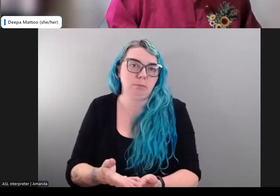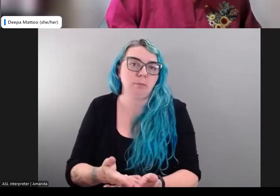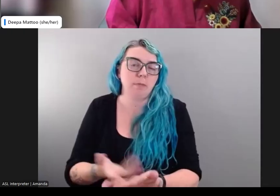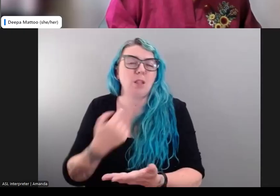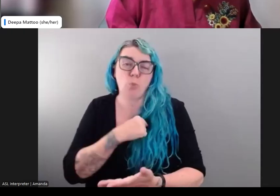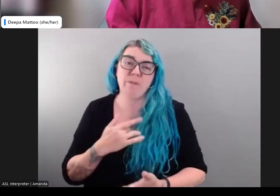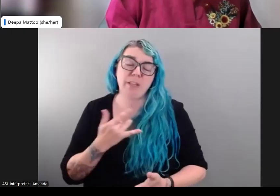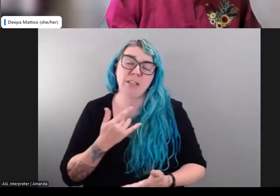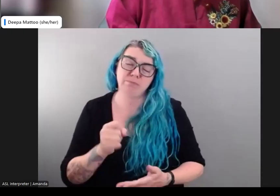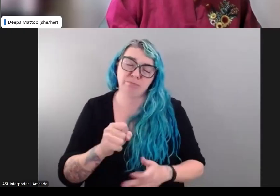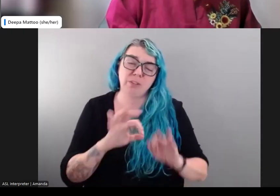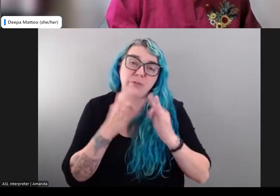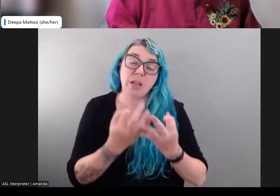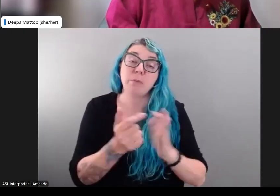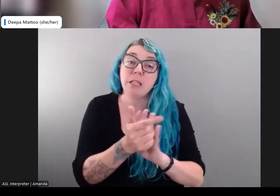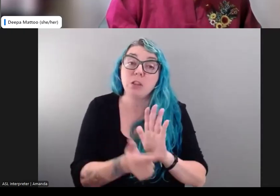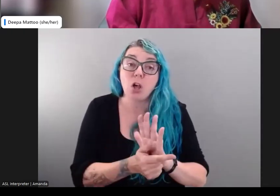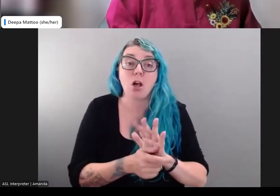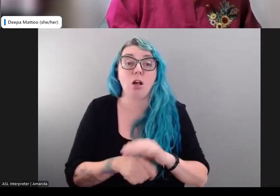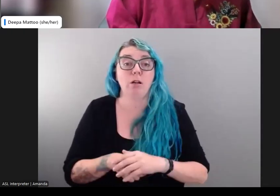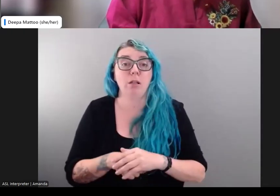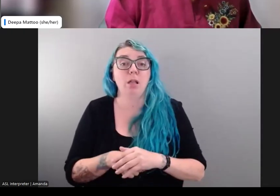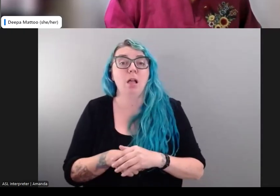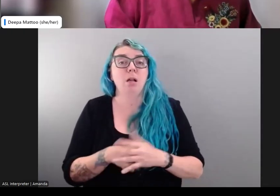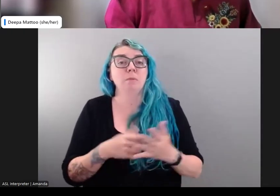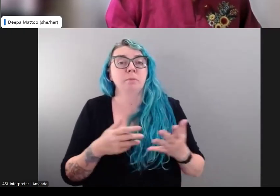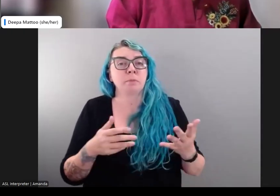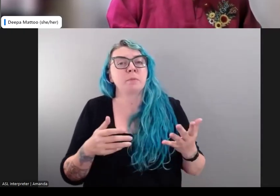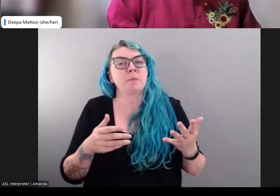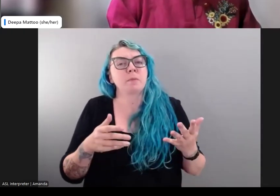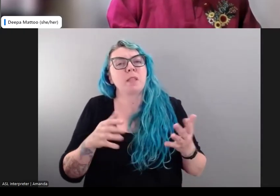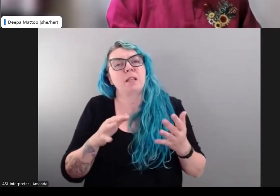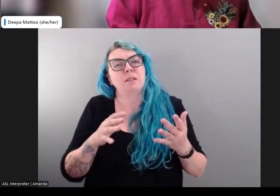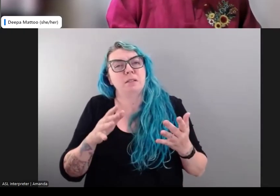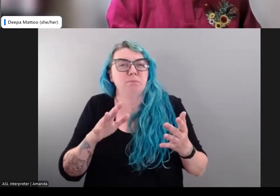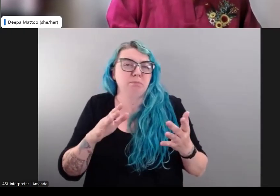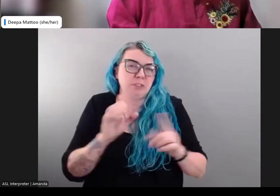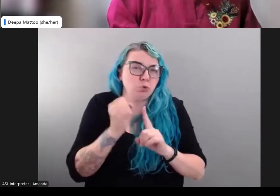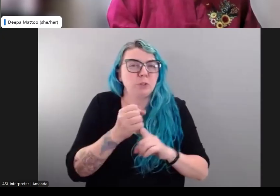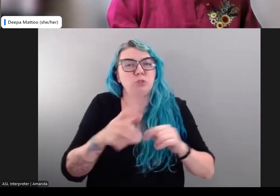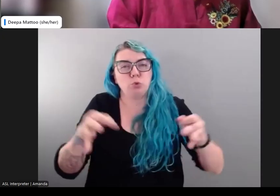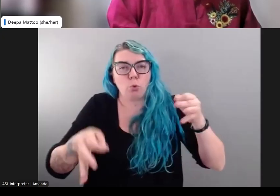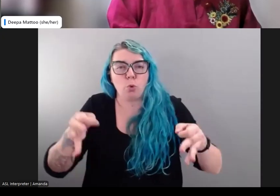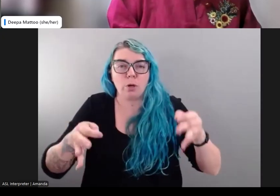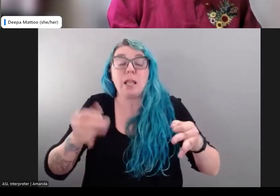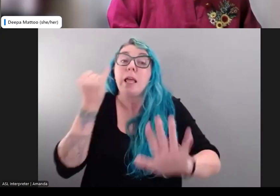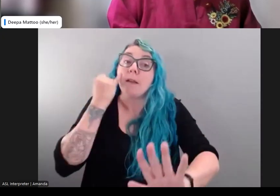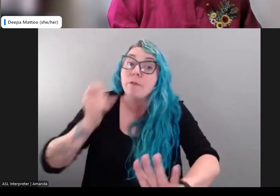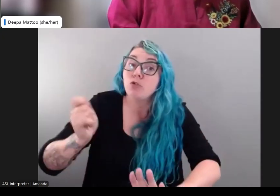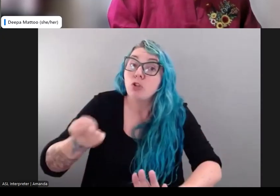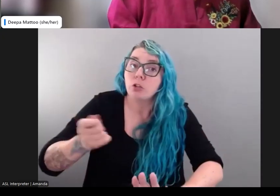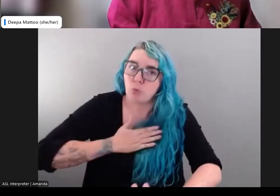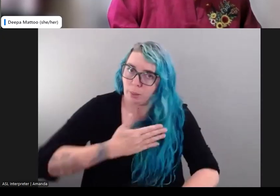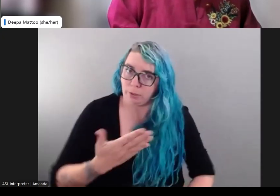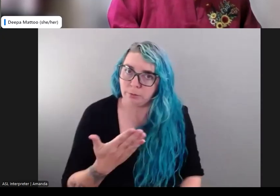and family law cases, risk assessment tools, if the judges are open to accepting reports from